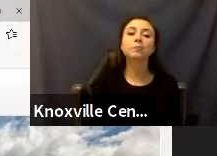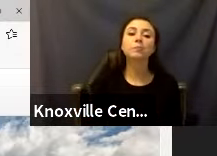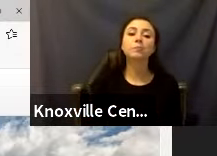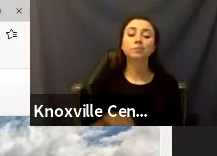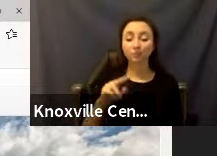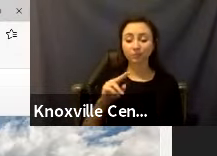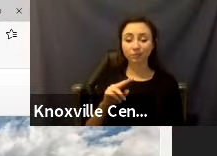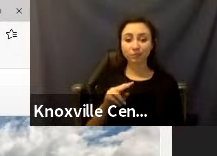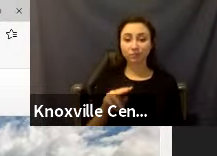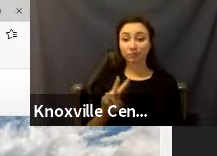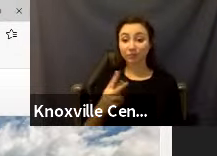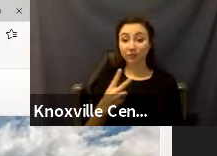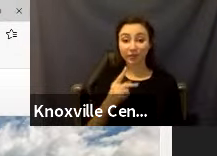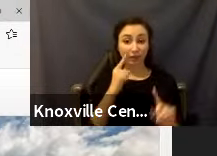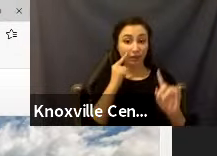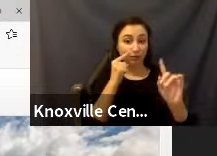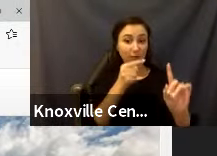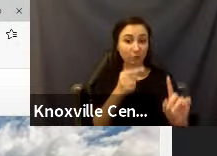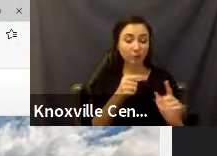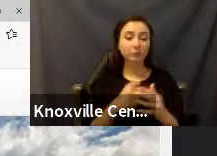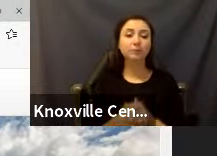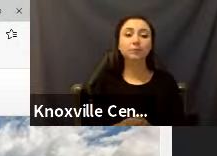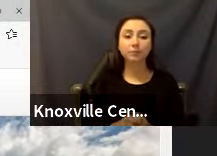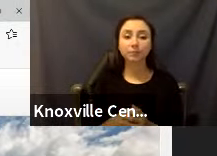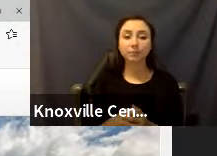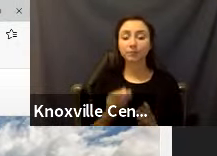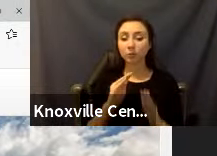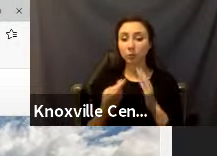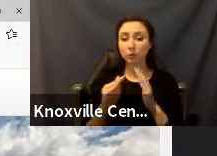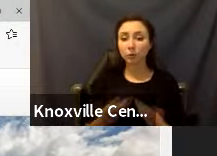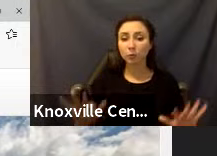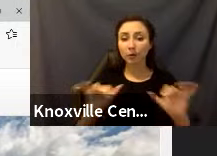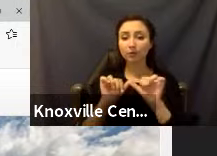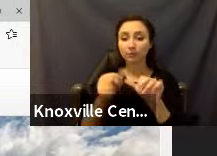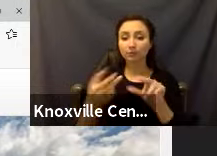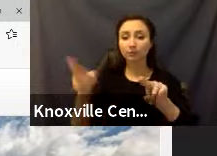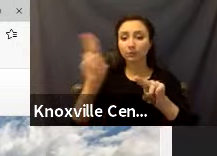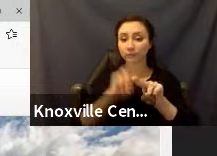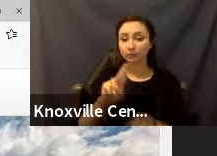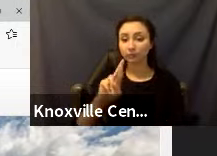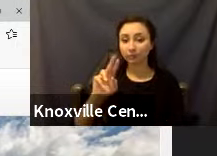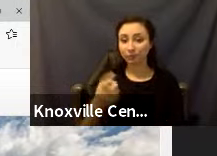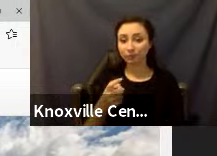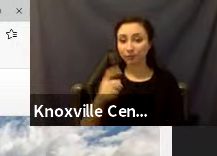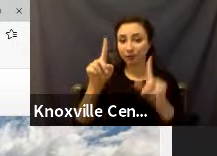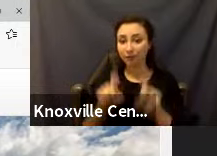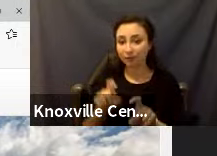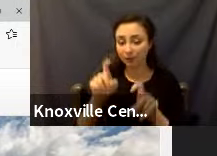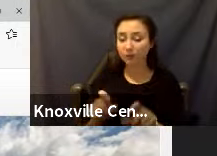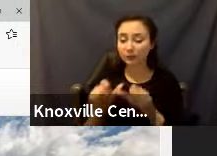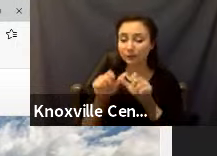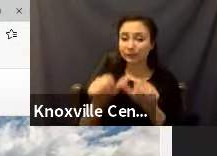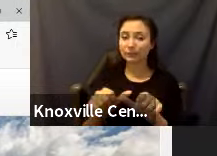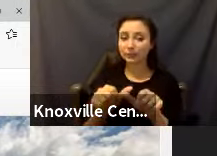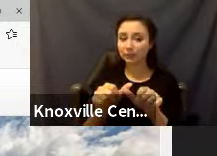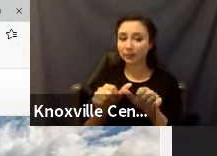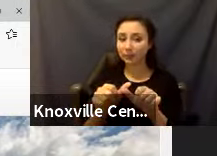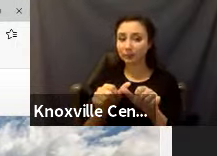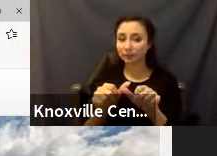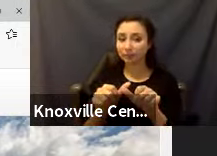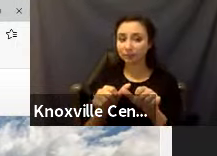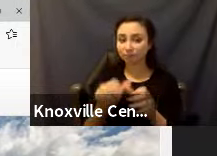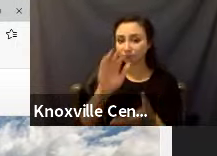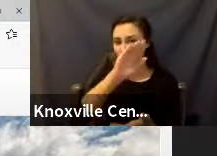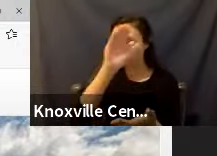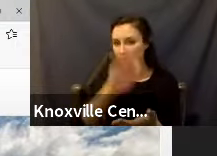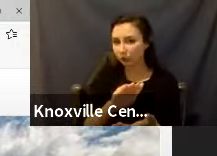benchmark, community-wide sustained and increased diagnostic testing with consistent or decreased test result reporting turnaround